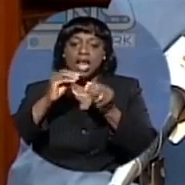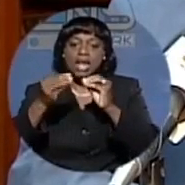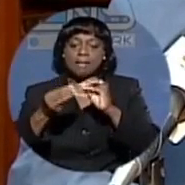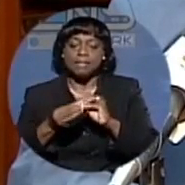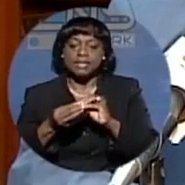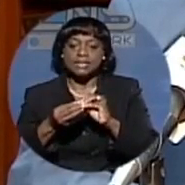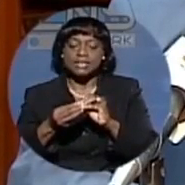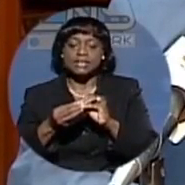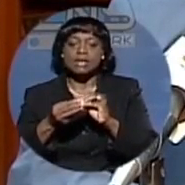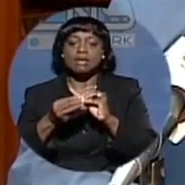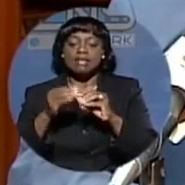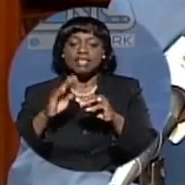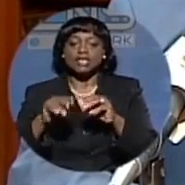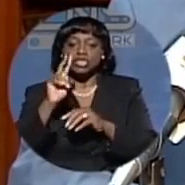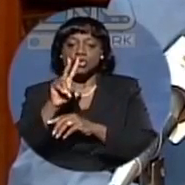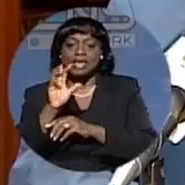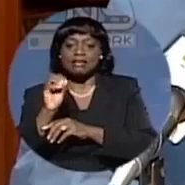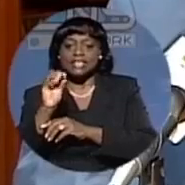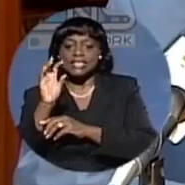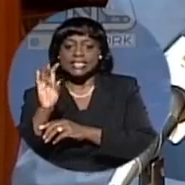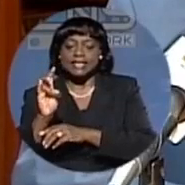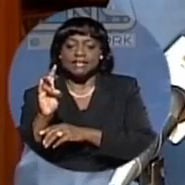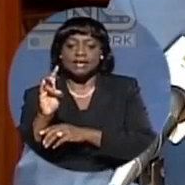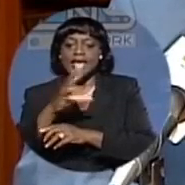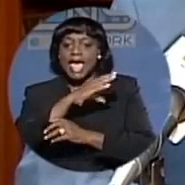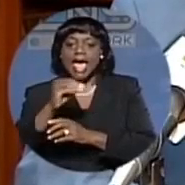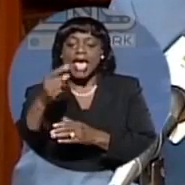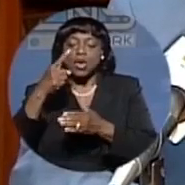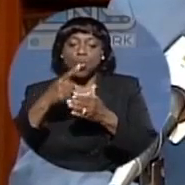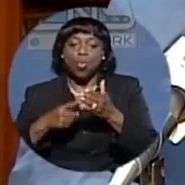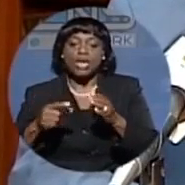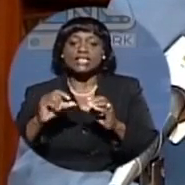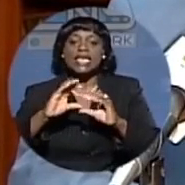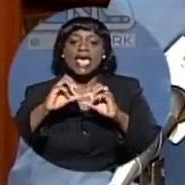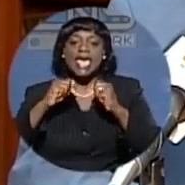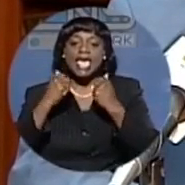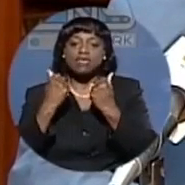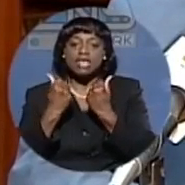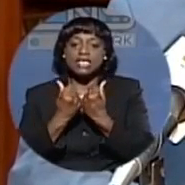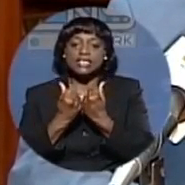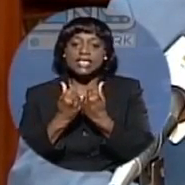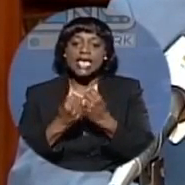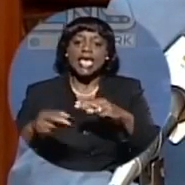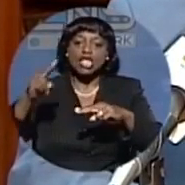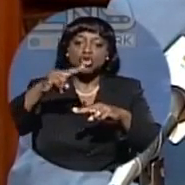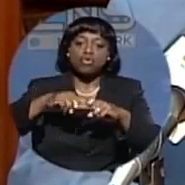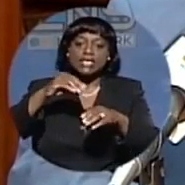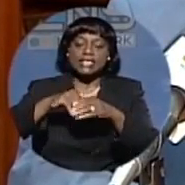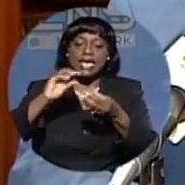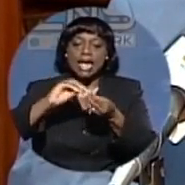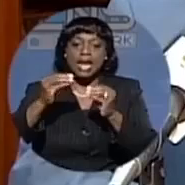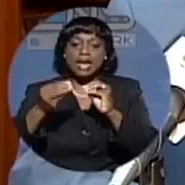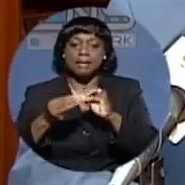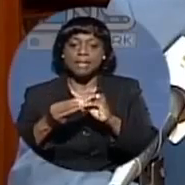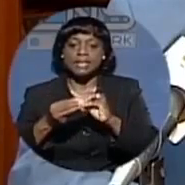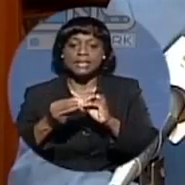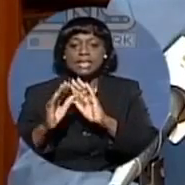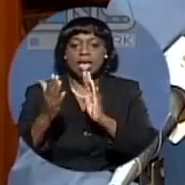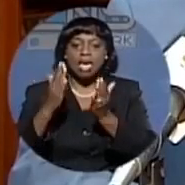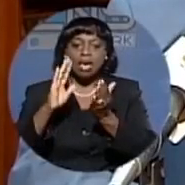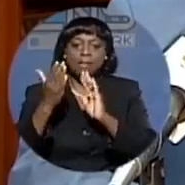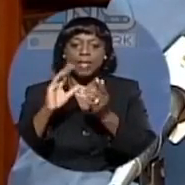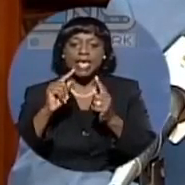in 2007, and what areas, what constituencies would have increased in numbers compared to